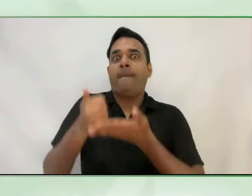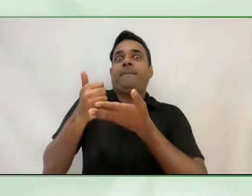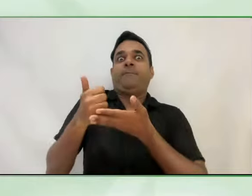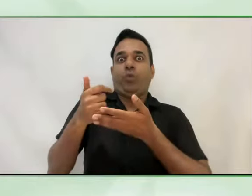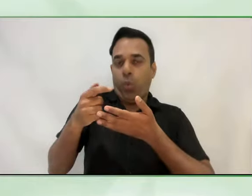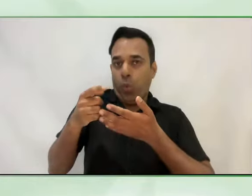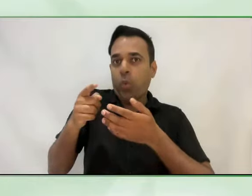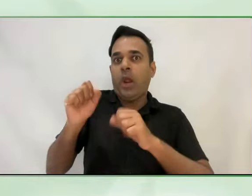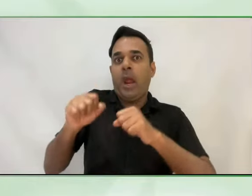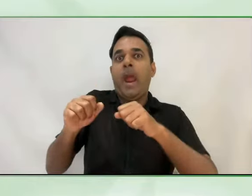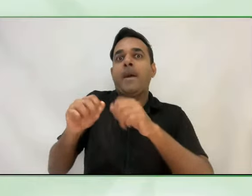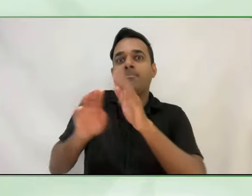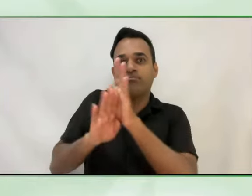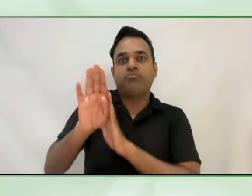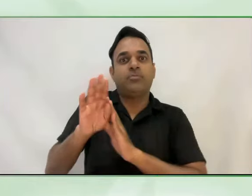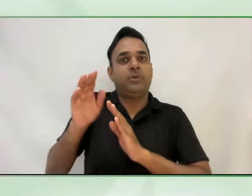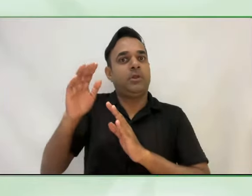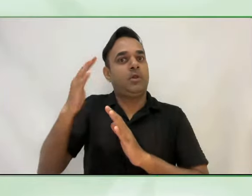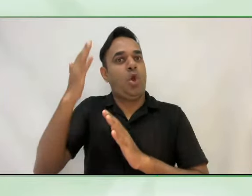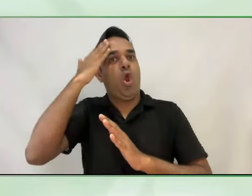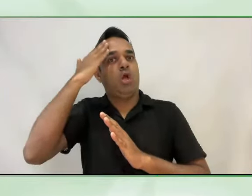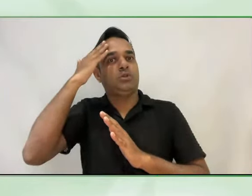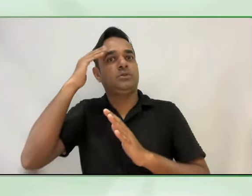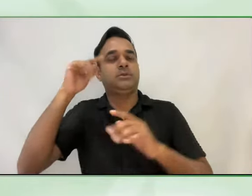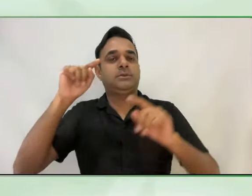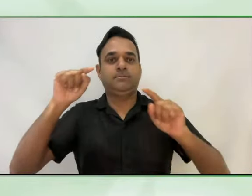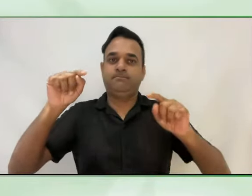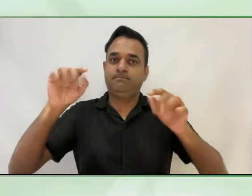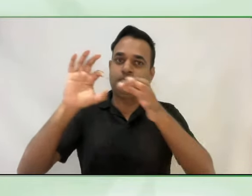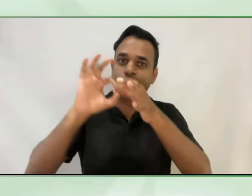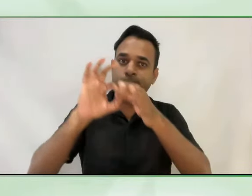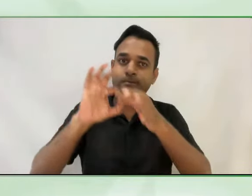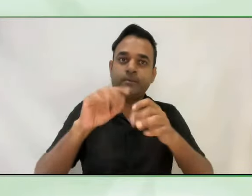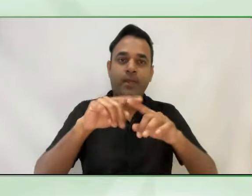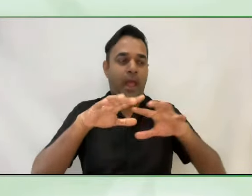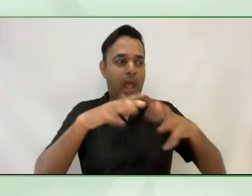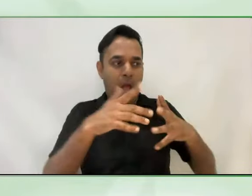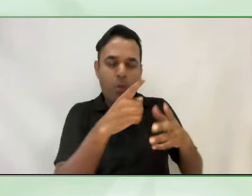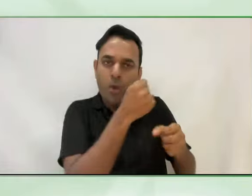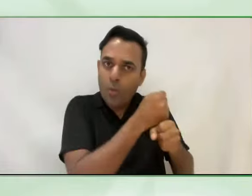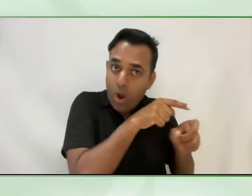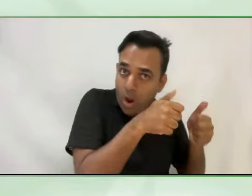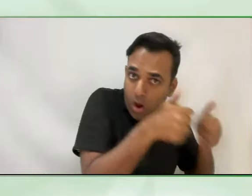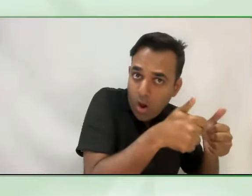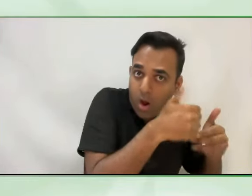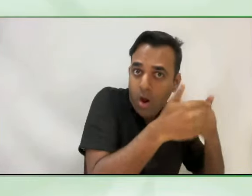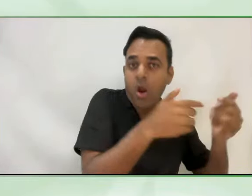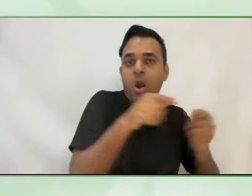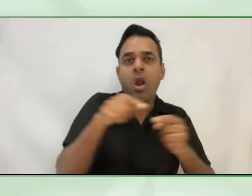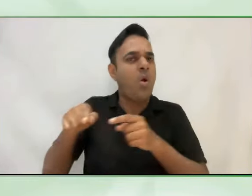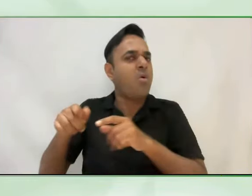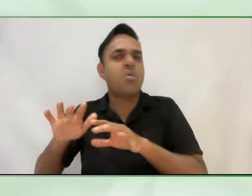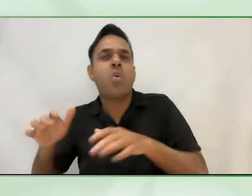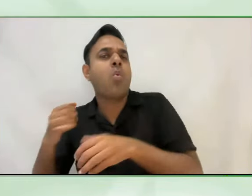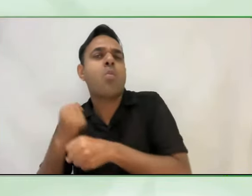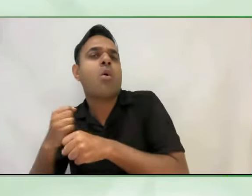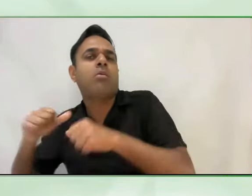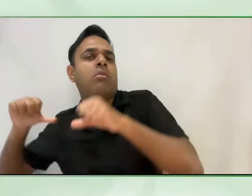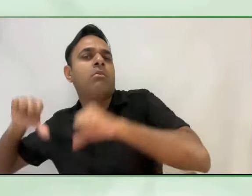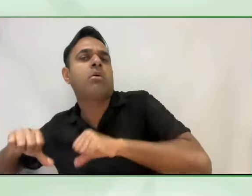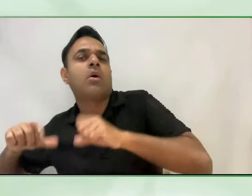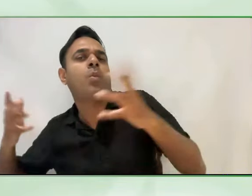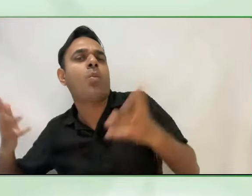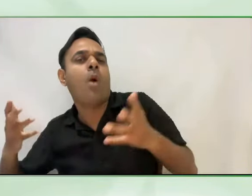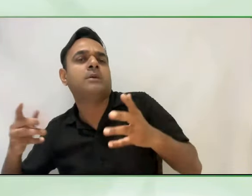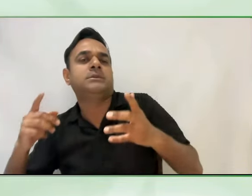in the workplace. So to try and ensure that their workplace practices support autistic people and people with ADHD and